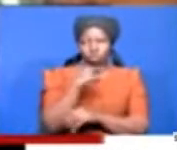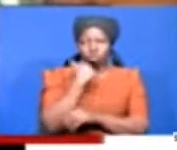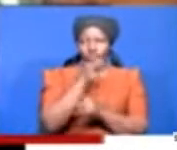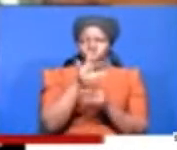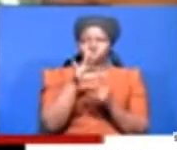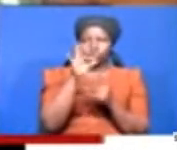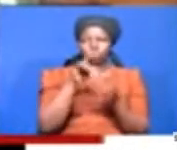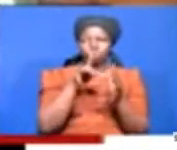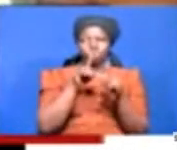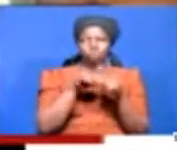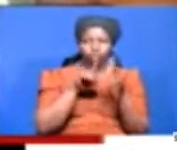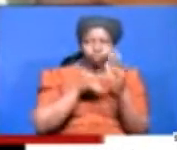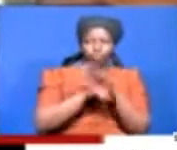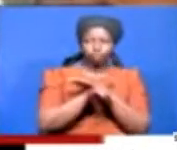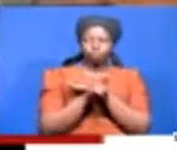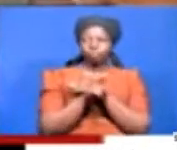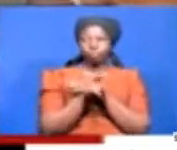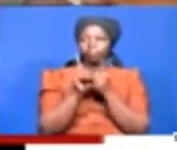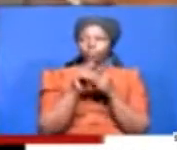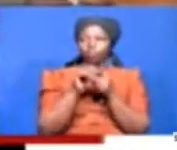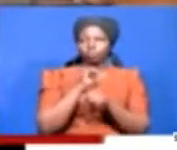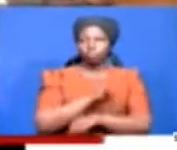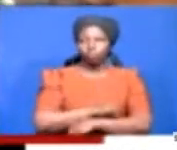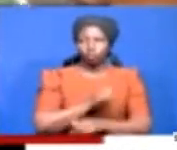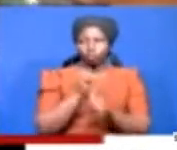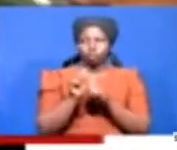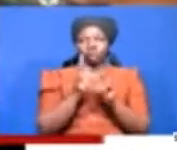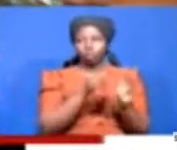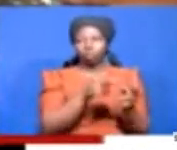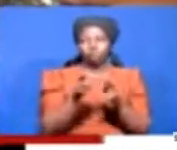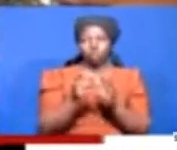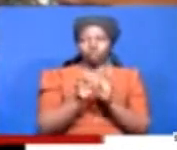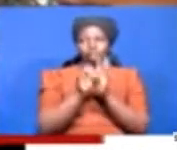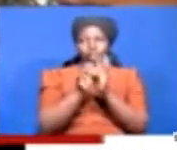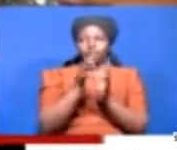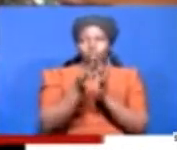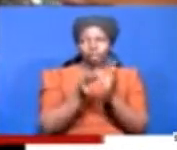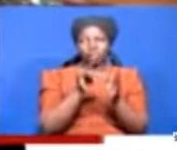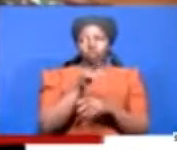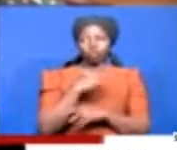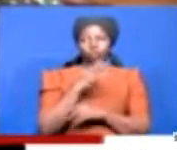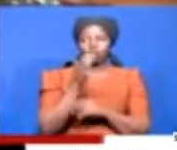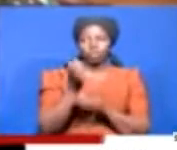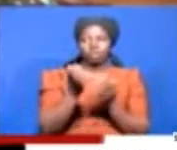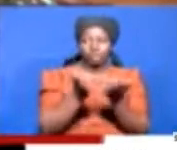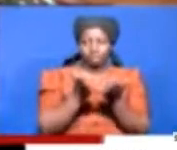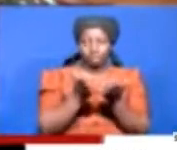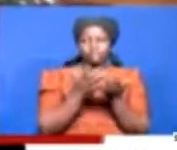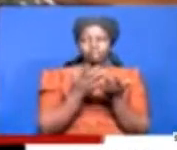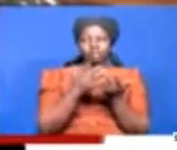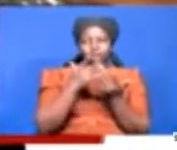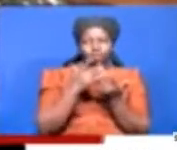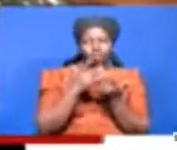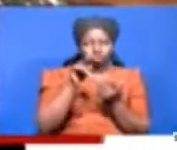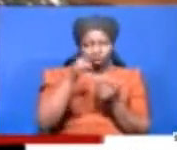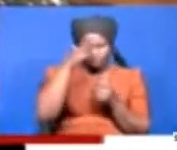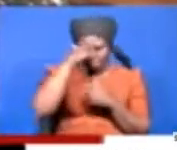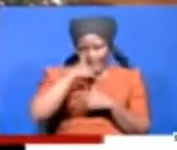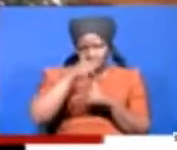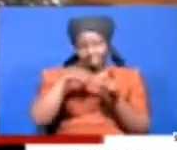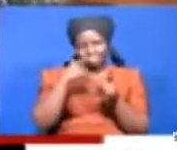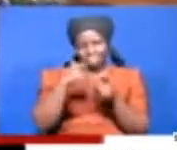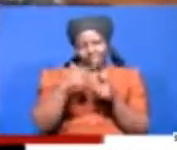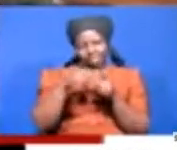to a school that is normal, like if you just need large prints, those will benefit from what we are doing